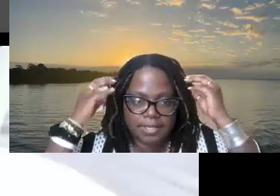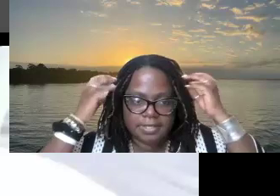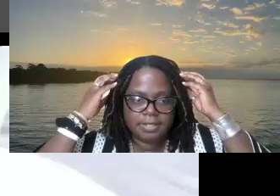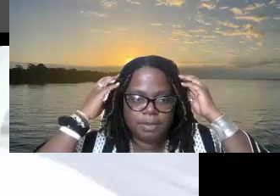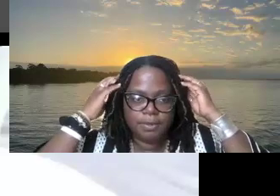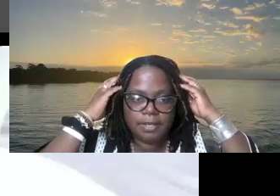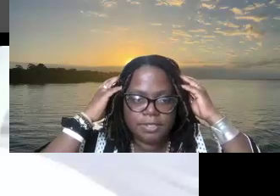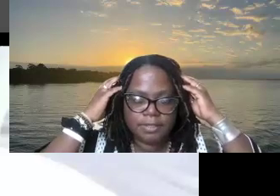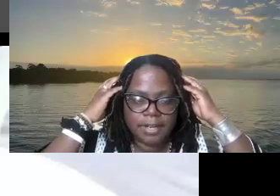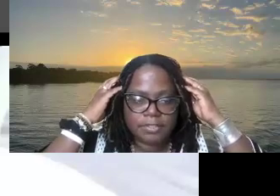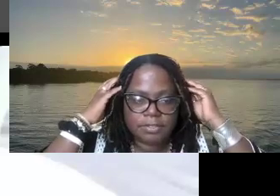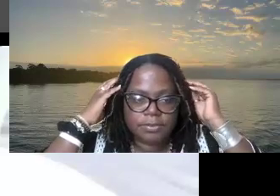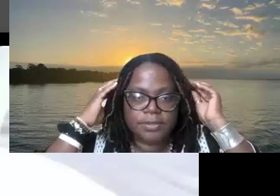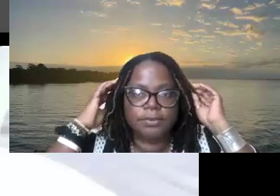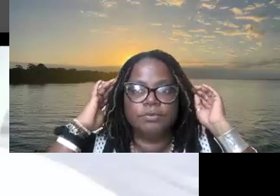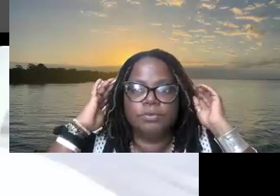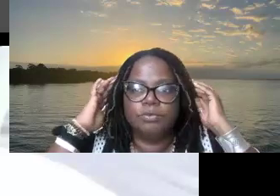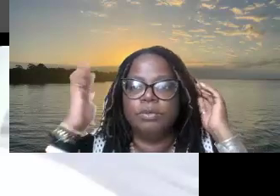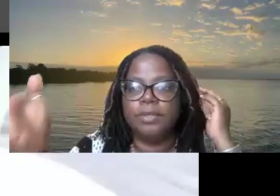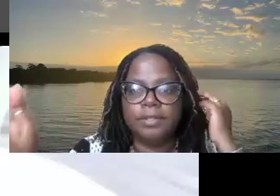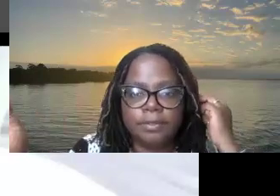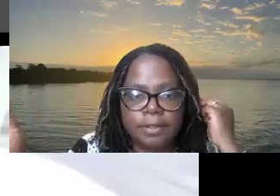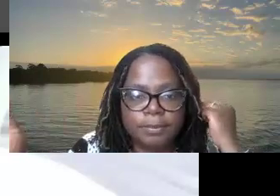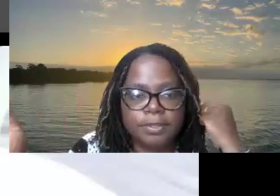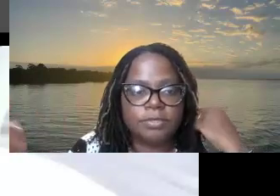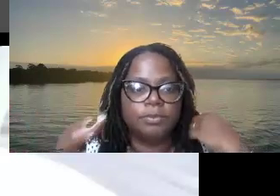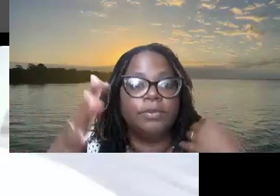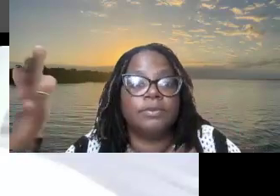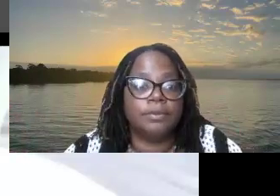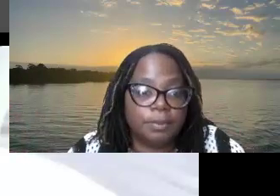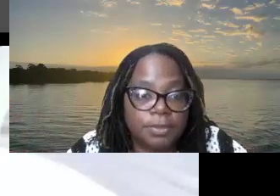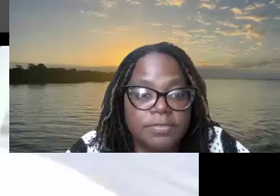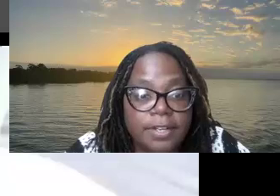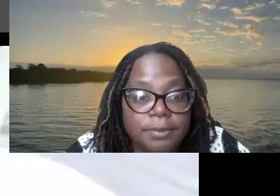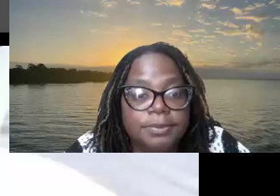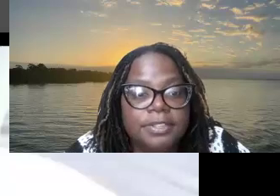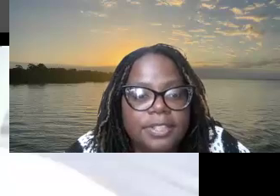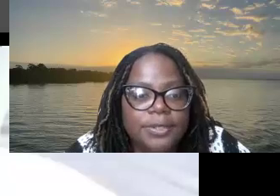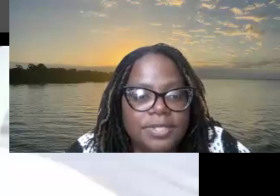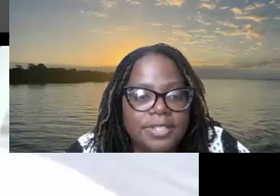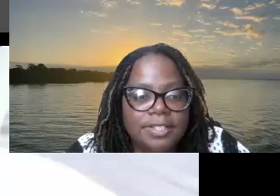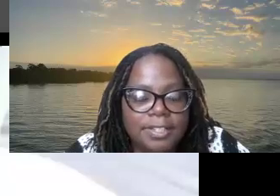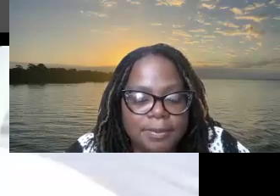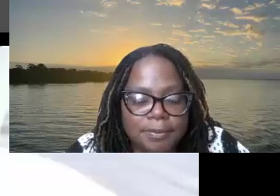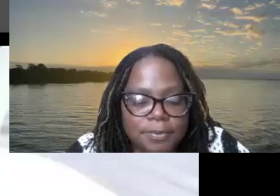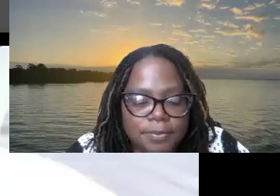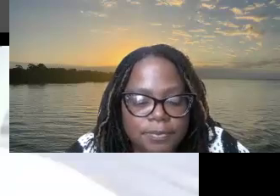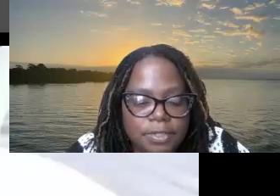things are biases that people come to interactions with, or won't want you to call the police, or won't go to the police for help. It's